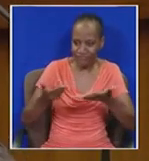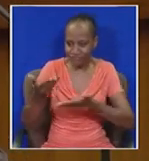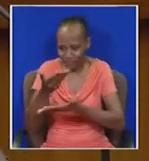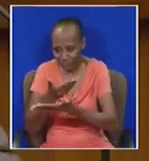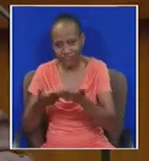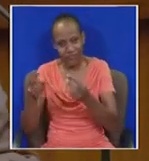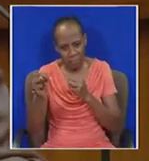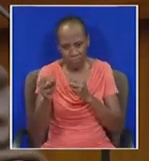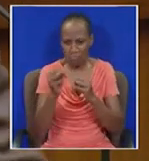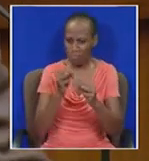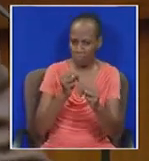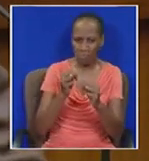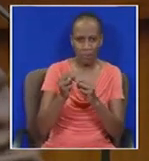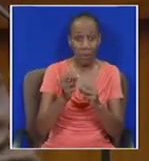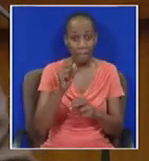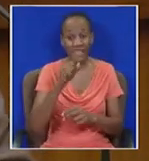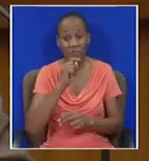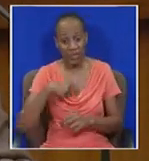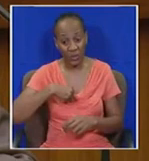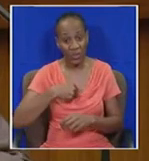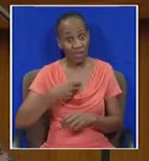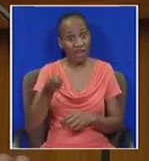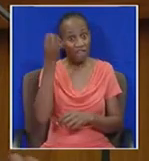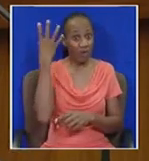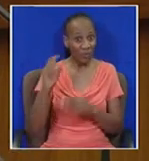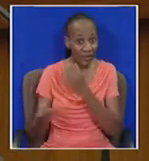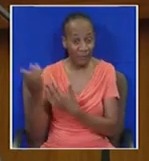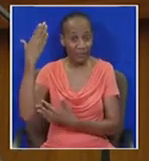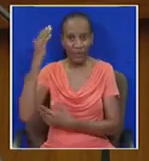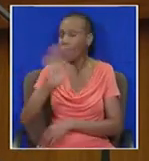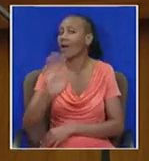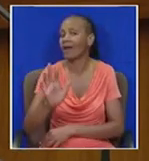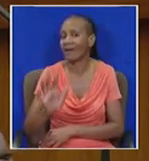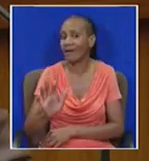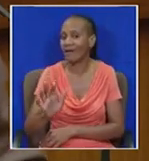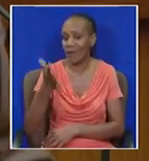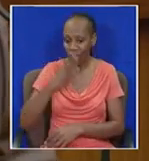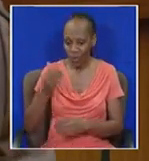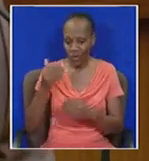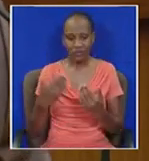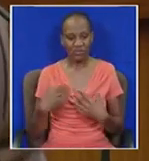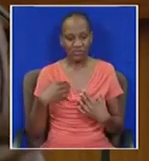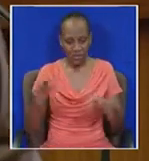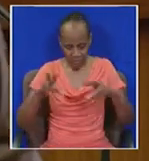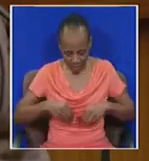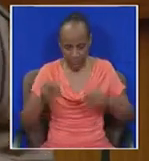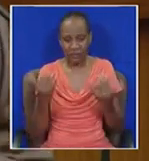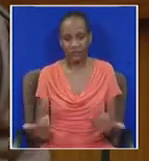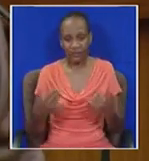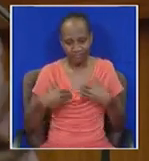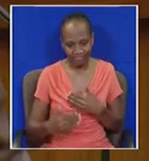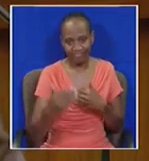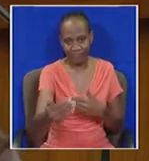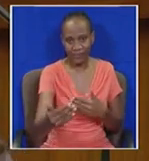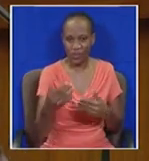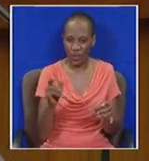country, not because we had forgotten what had happened to us, but we know we are not cowards. We know that we